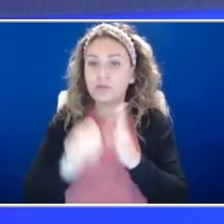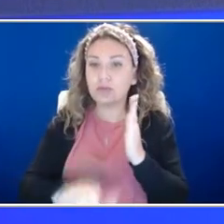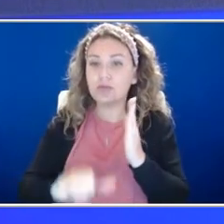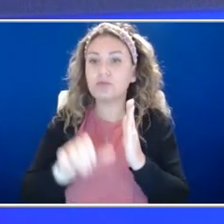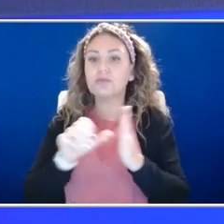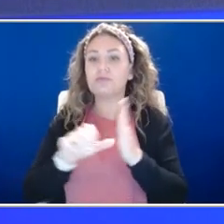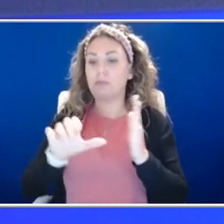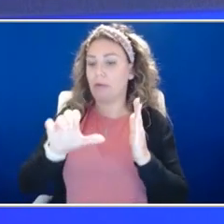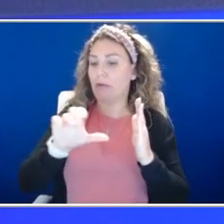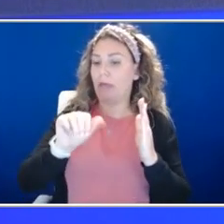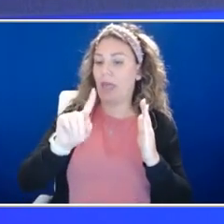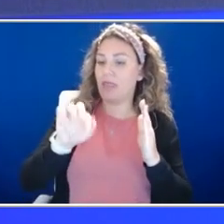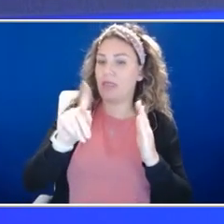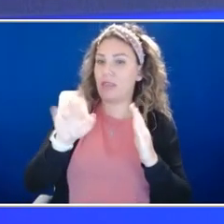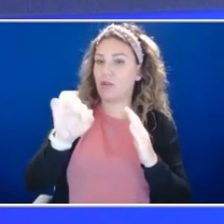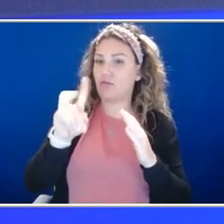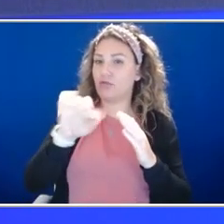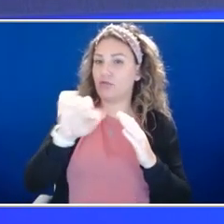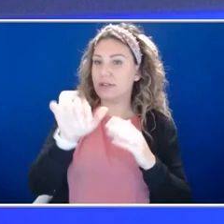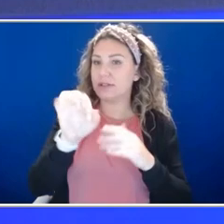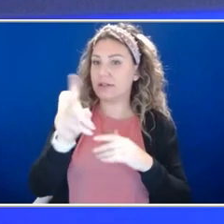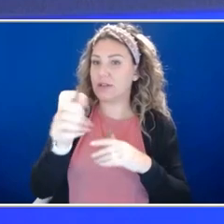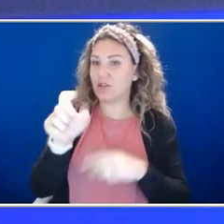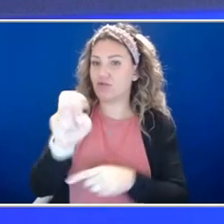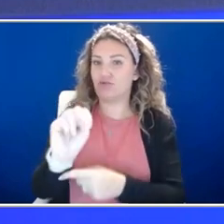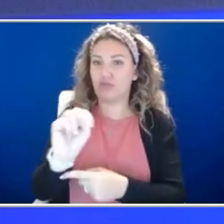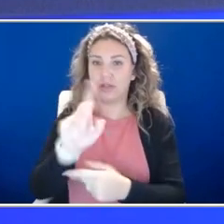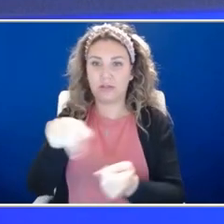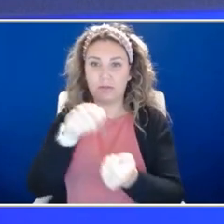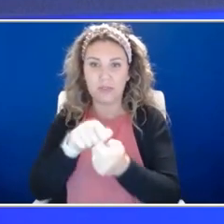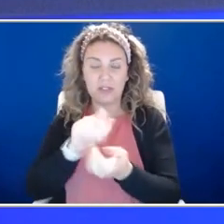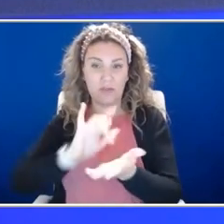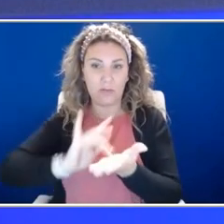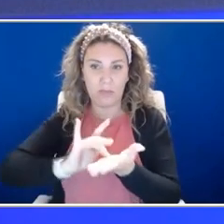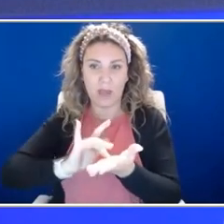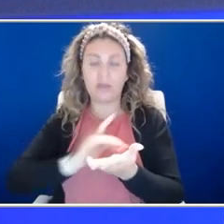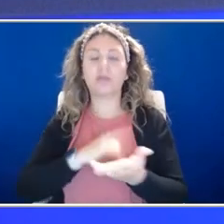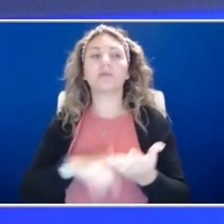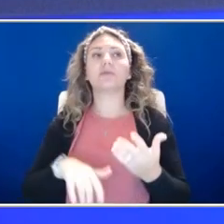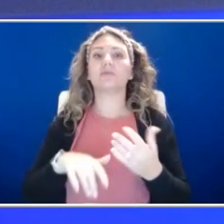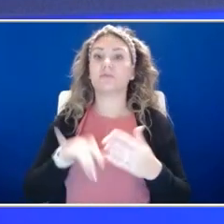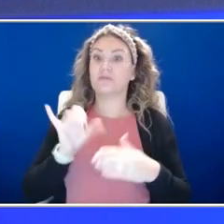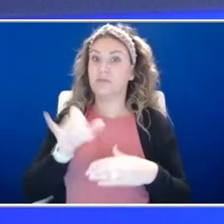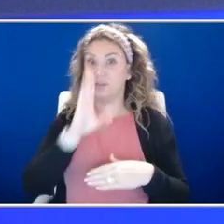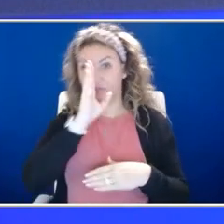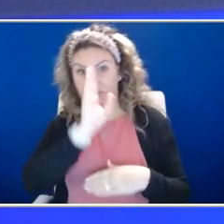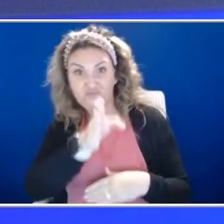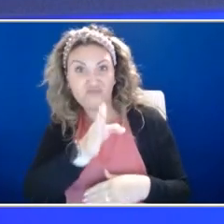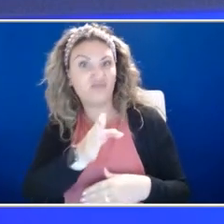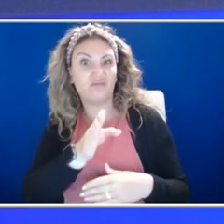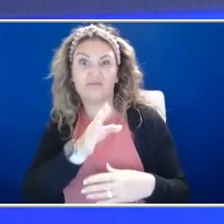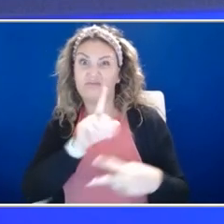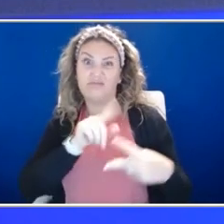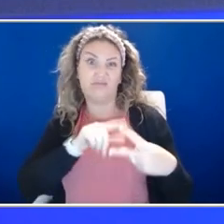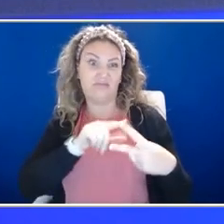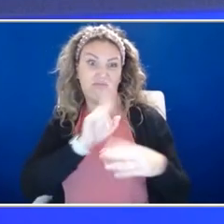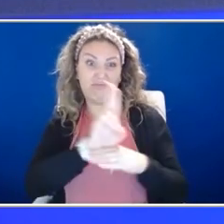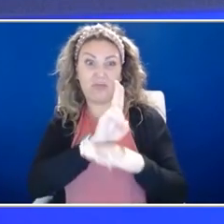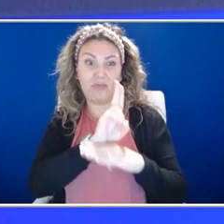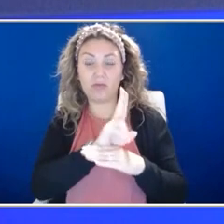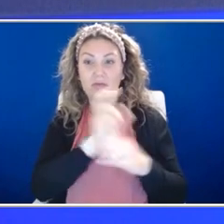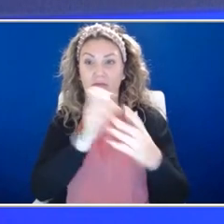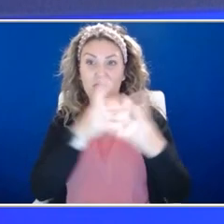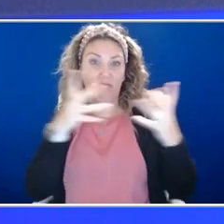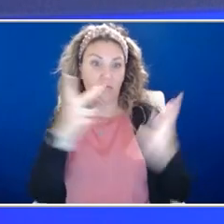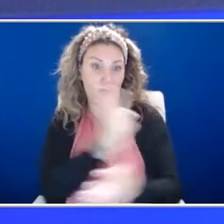catheterization, certain medications, and so on. But that's a pretty blunt instrument. That covers a lot of patients in the